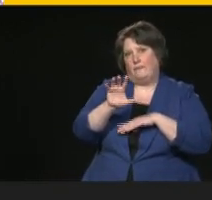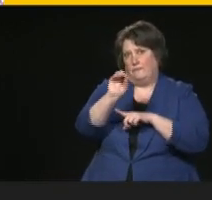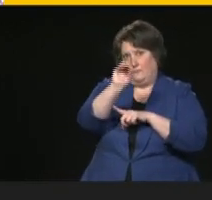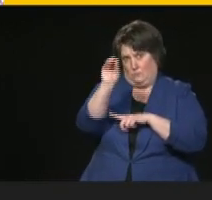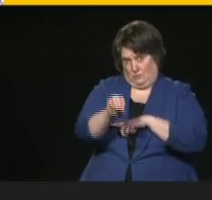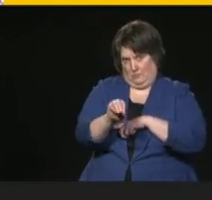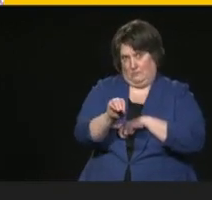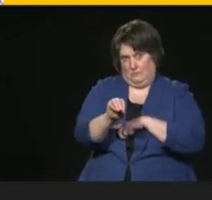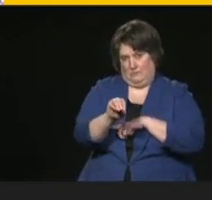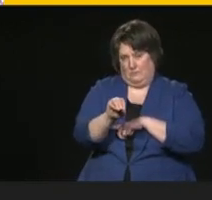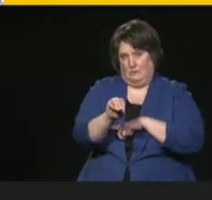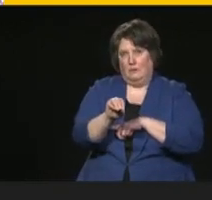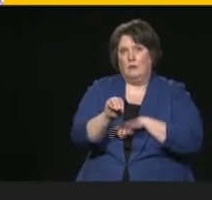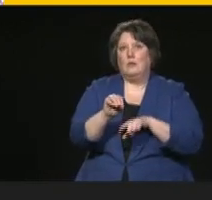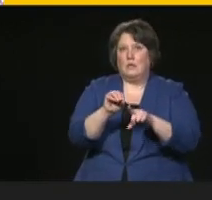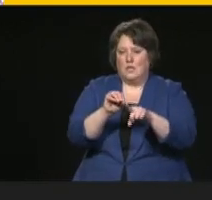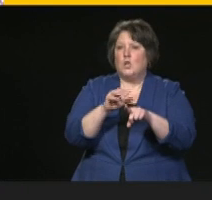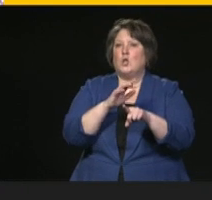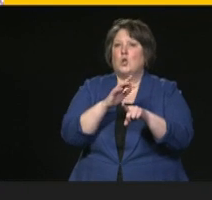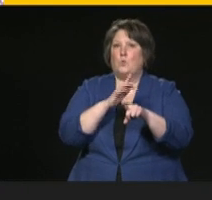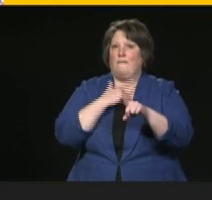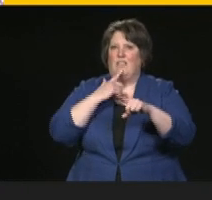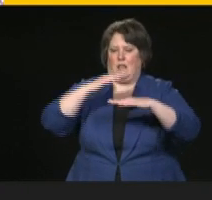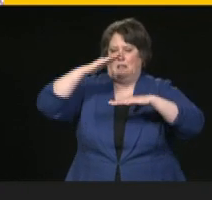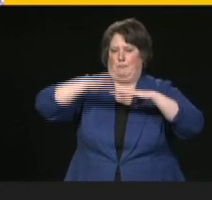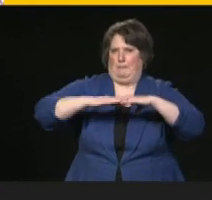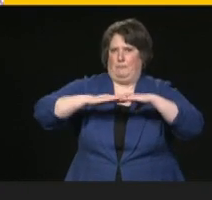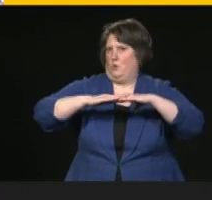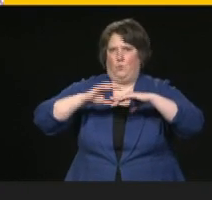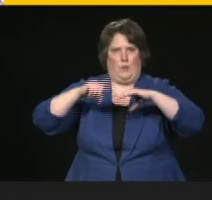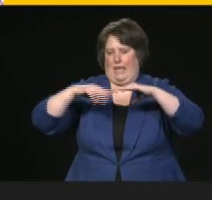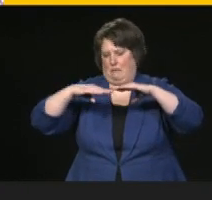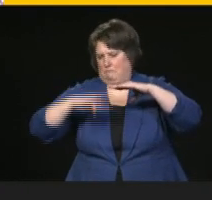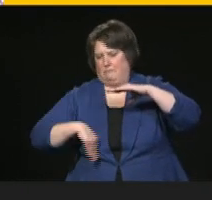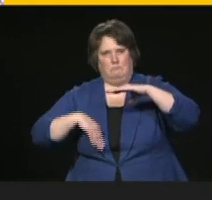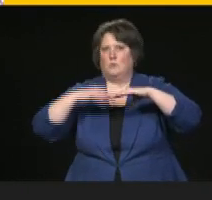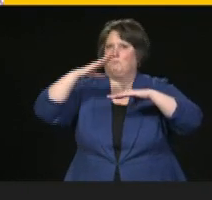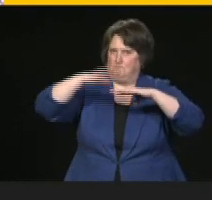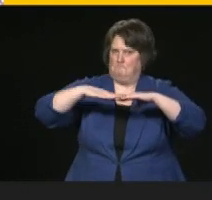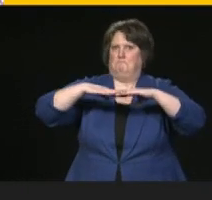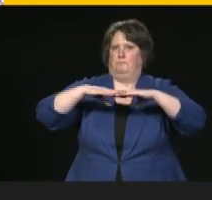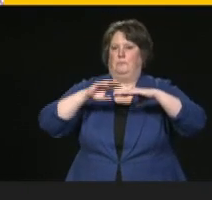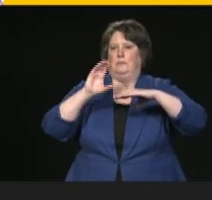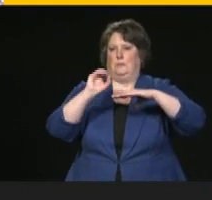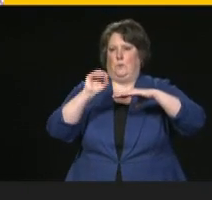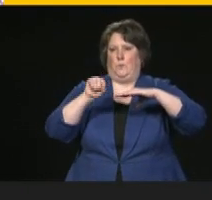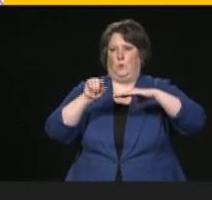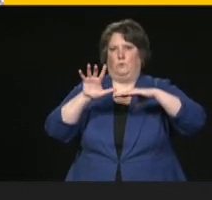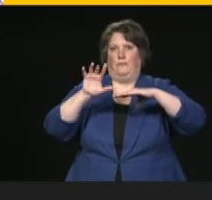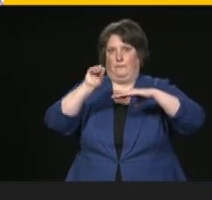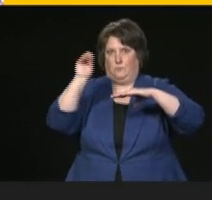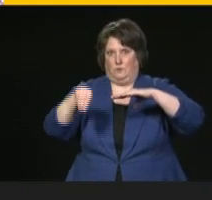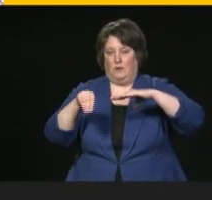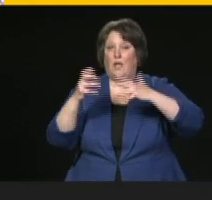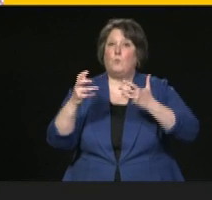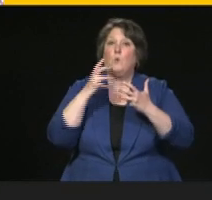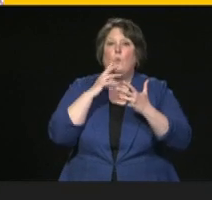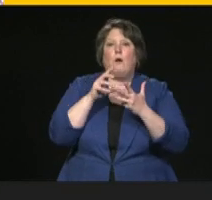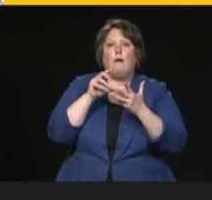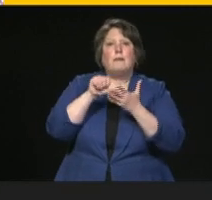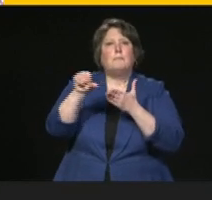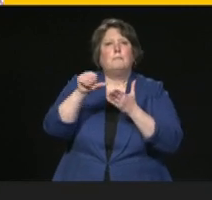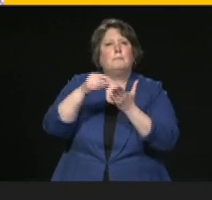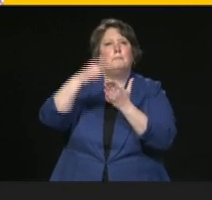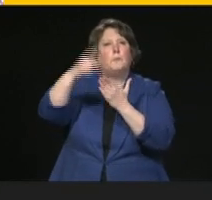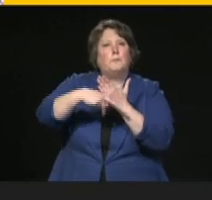bound. We are also launching a commercial paper purchase program to help improve the functioning of that market,